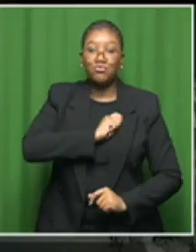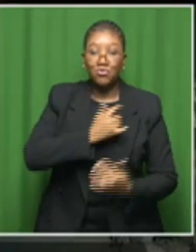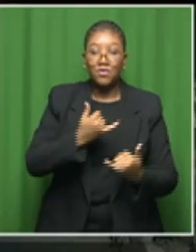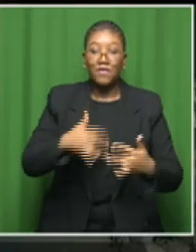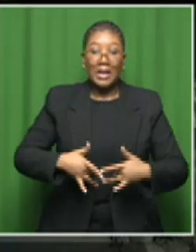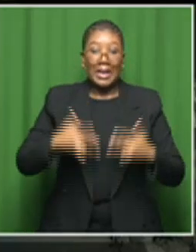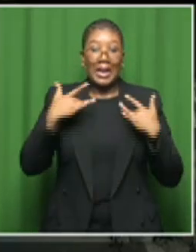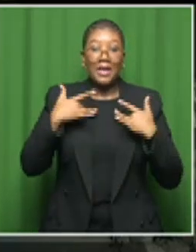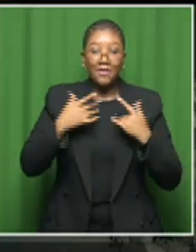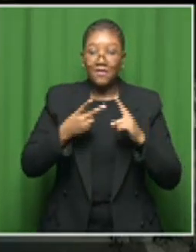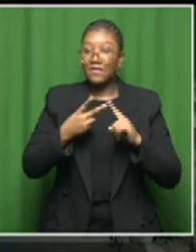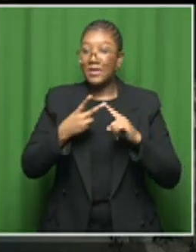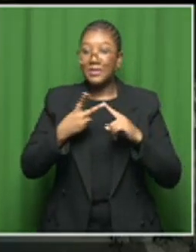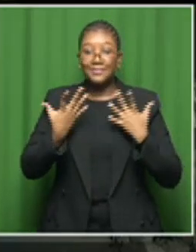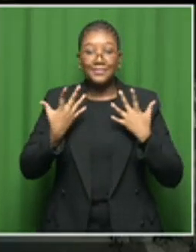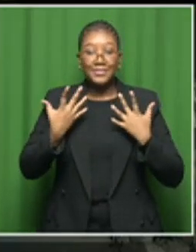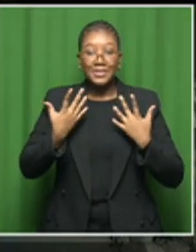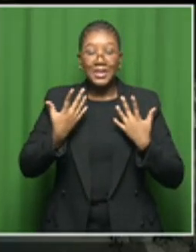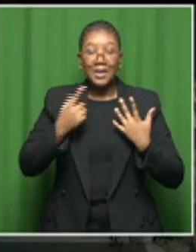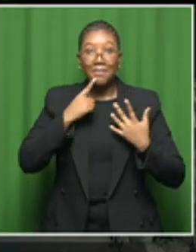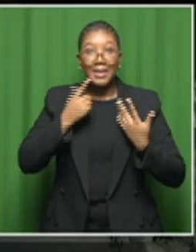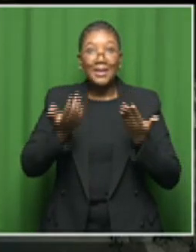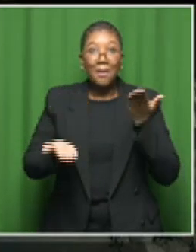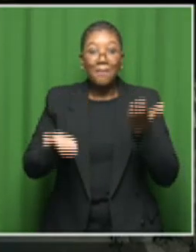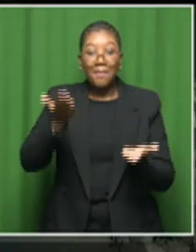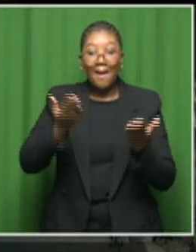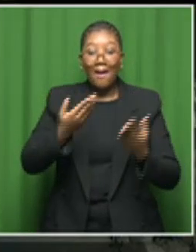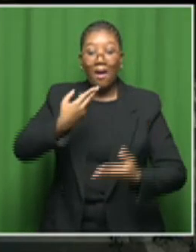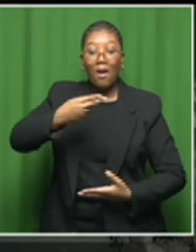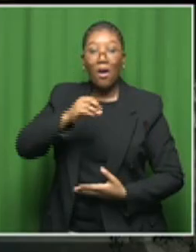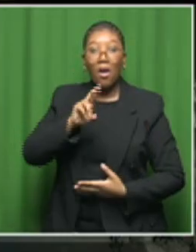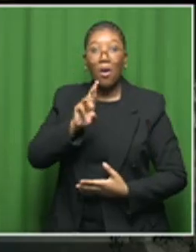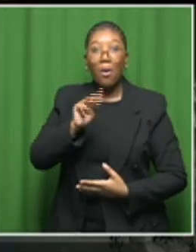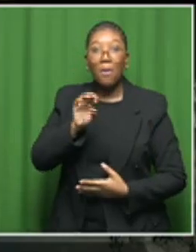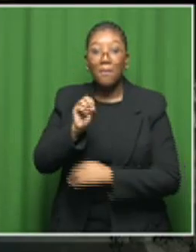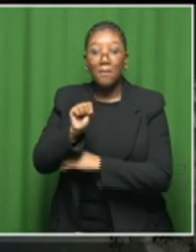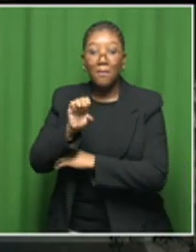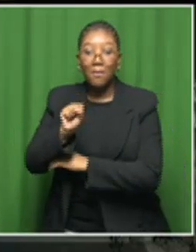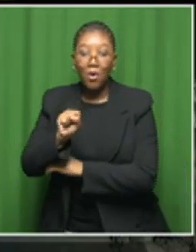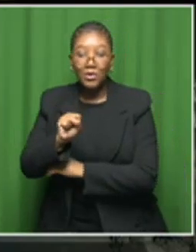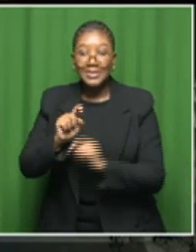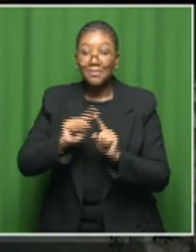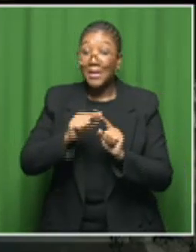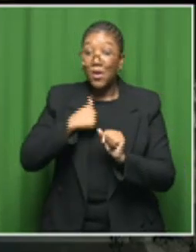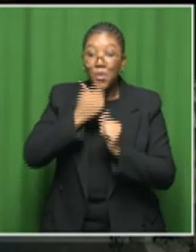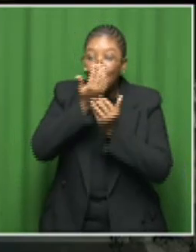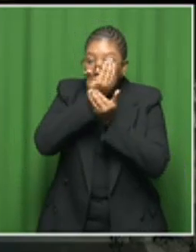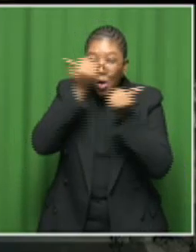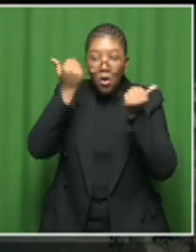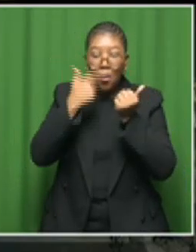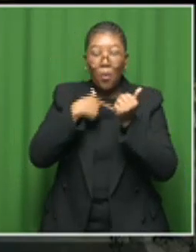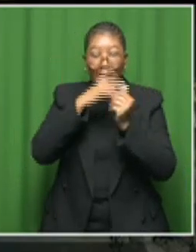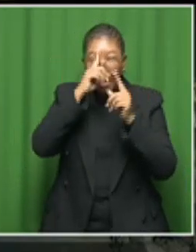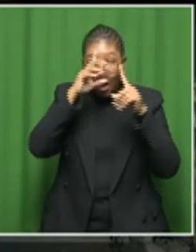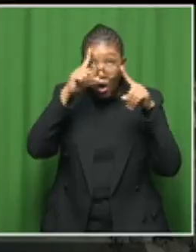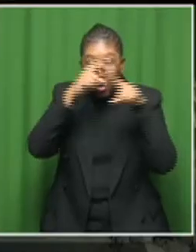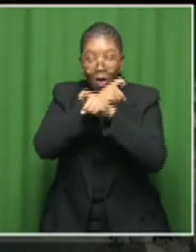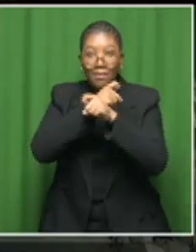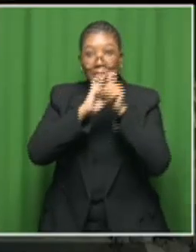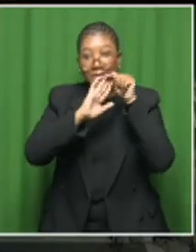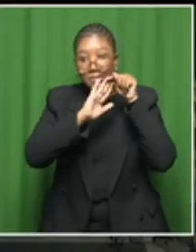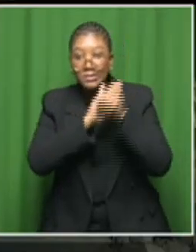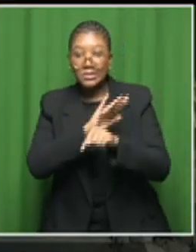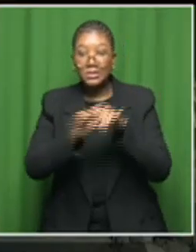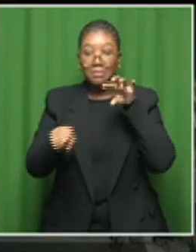So the list just goes on and on. That's why we call it the mystery disease, because it's so complex. Yeah.